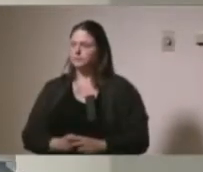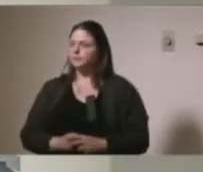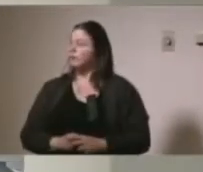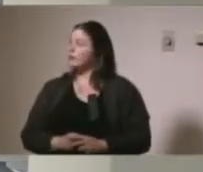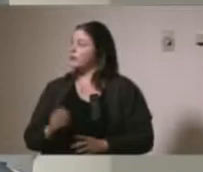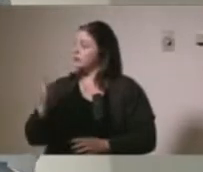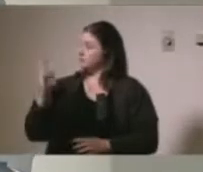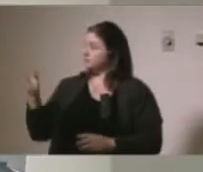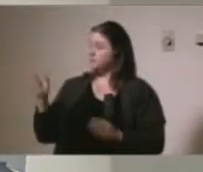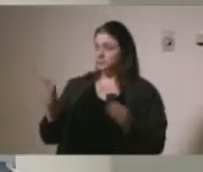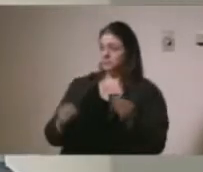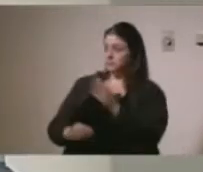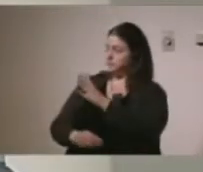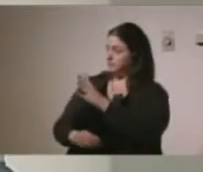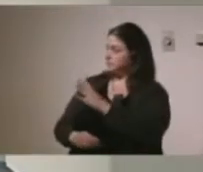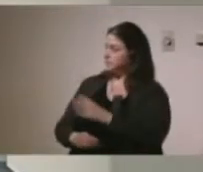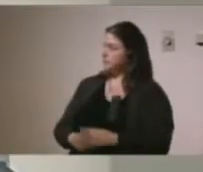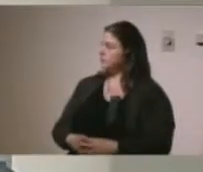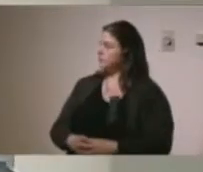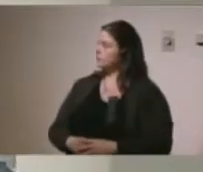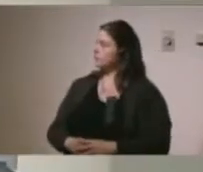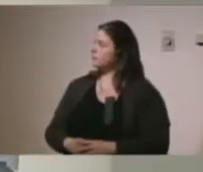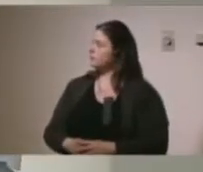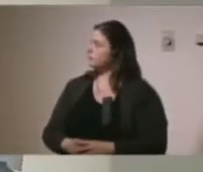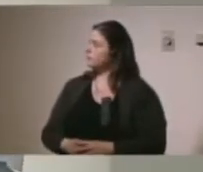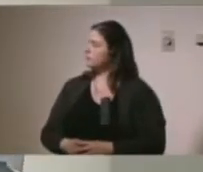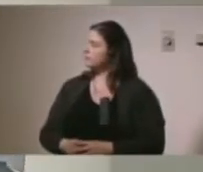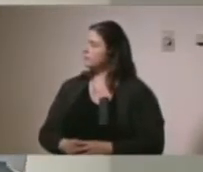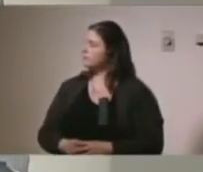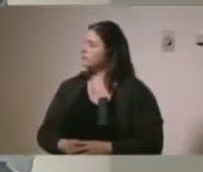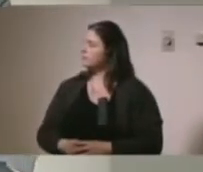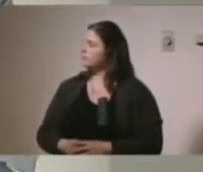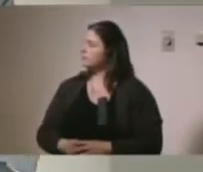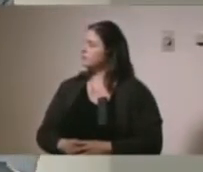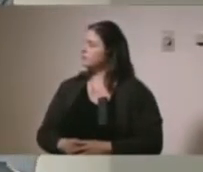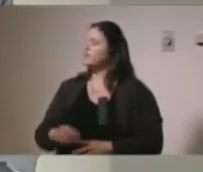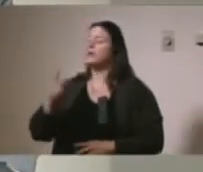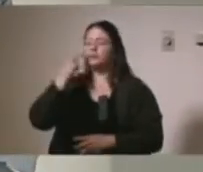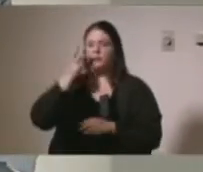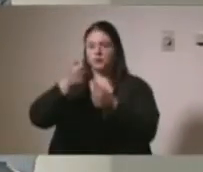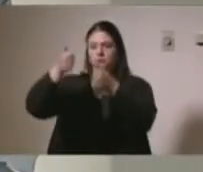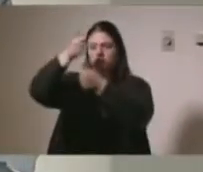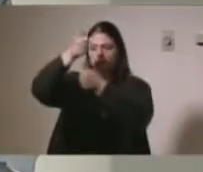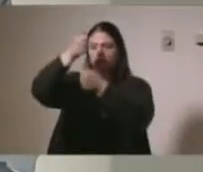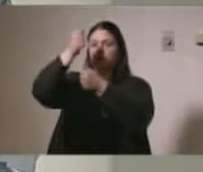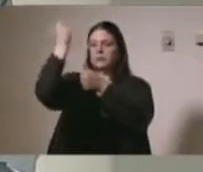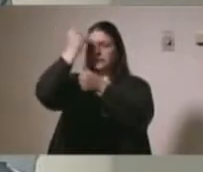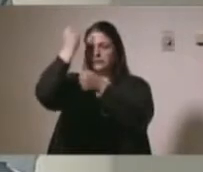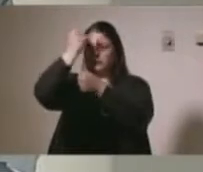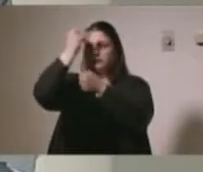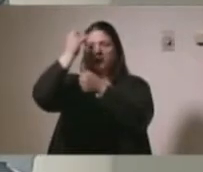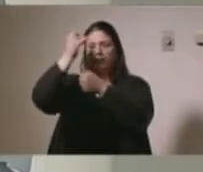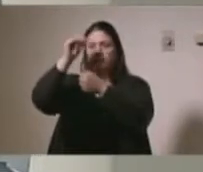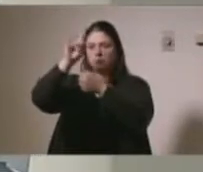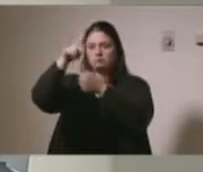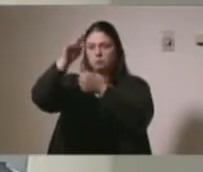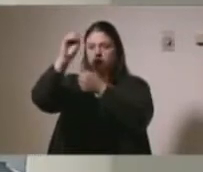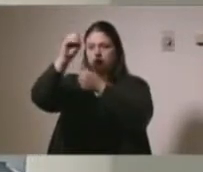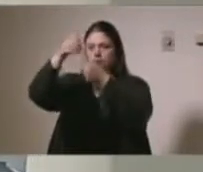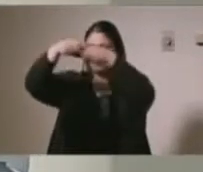On this slide, you can see the representation, the current representation of the Italian Post